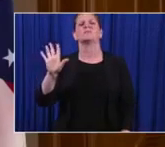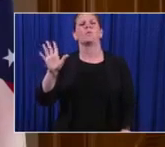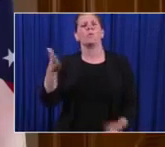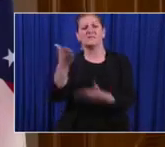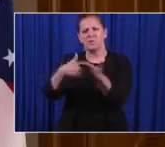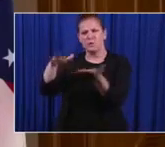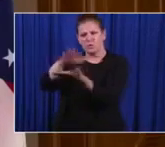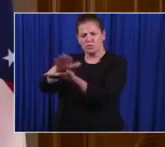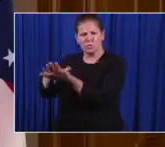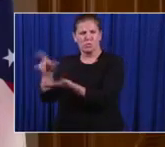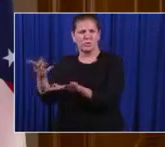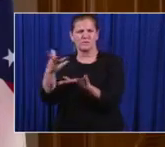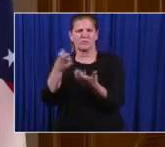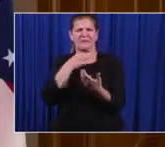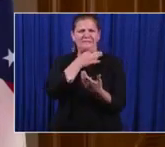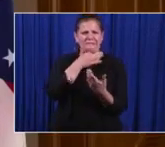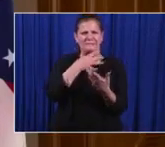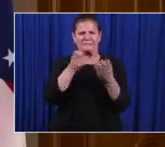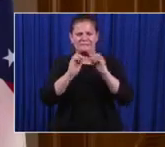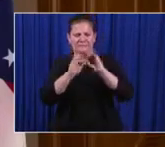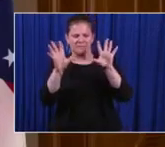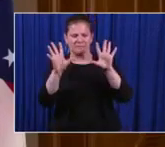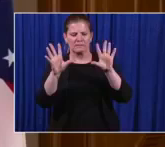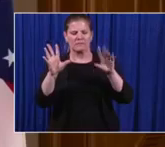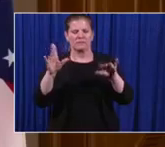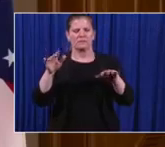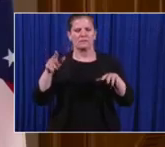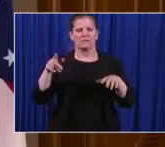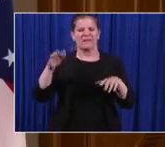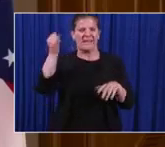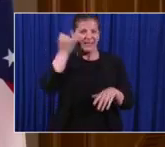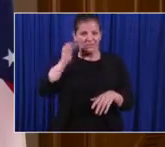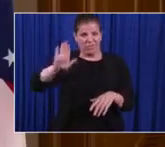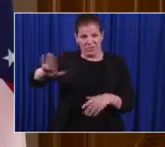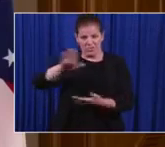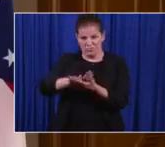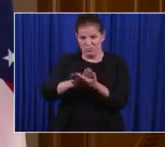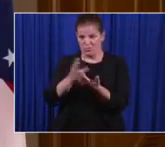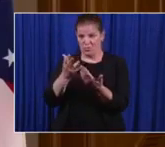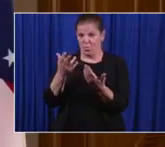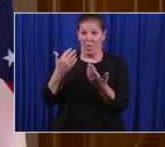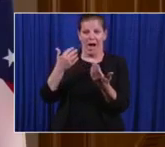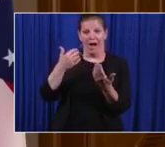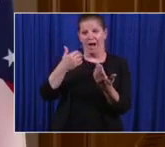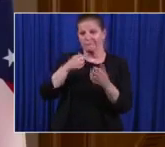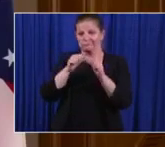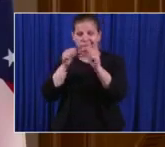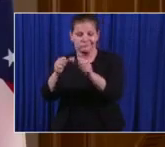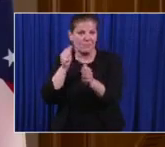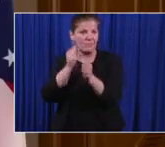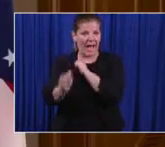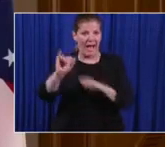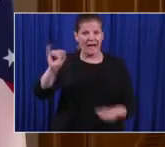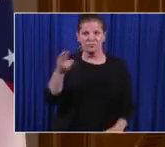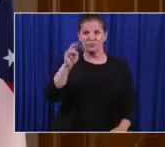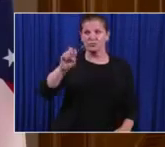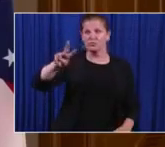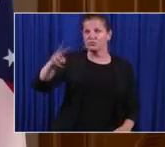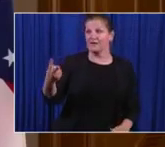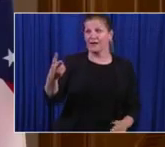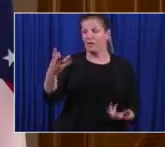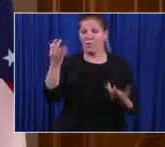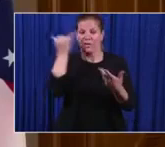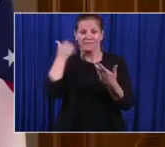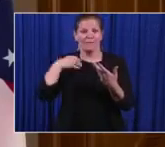here. If they have a program that extends well past June 2nd, is this like a light switch? In terms of your health